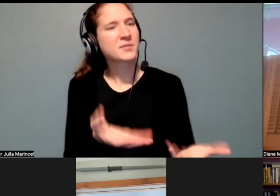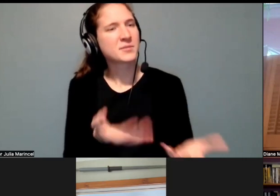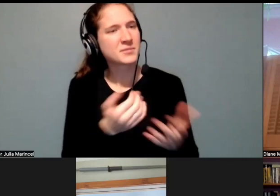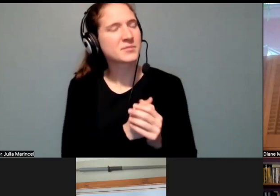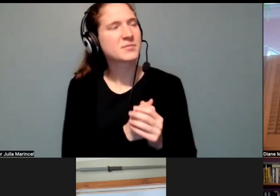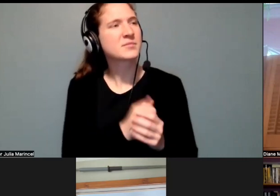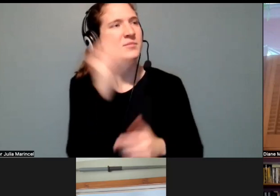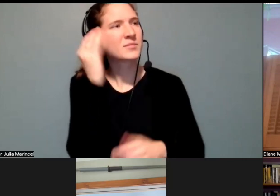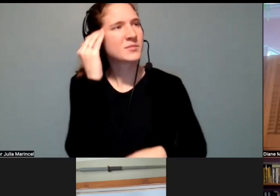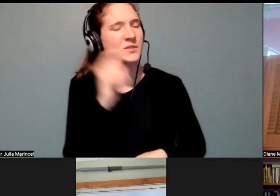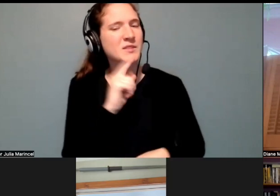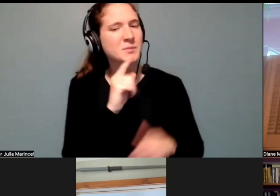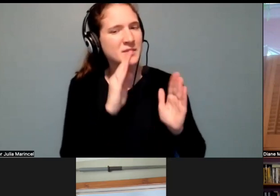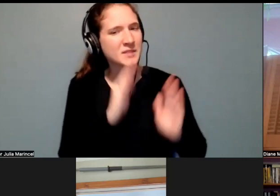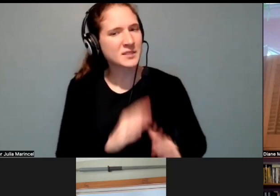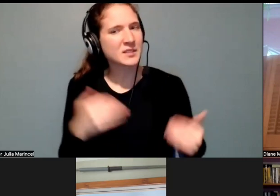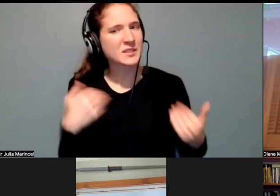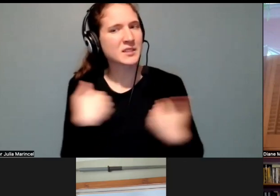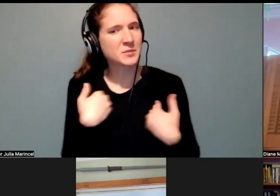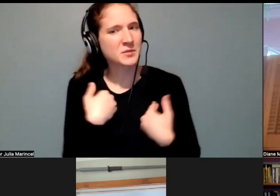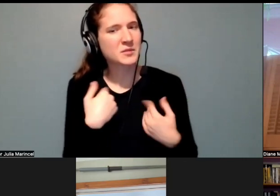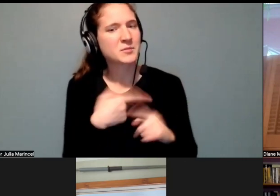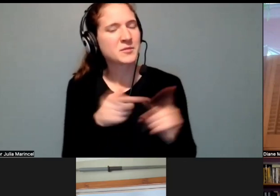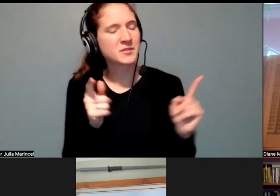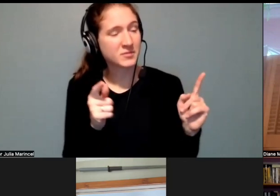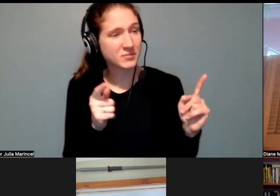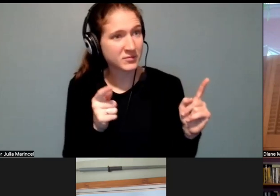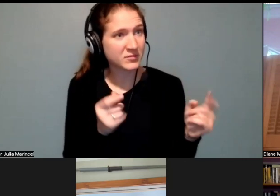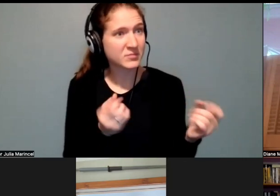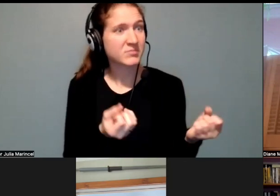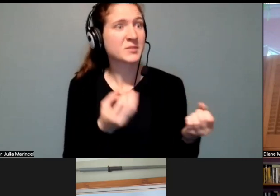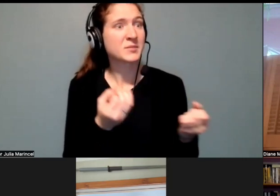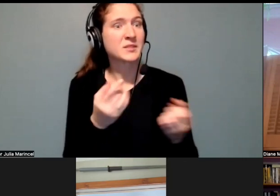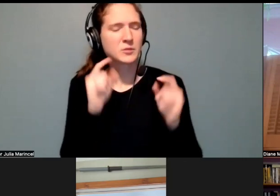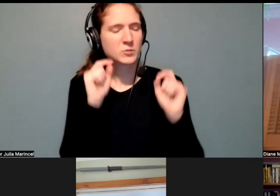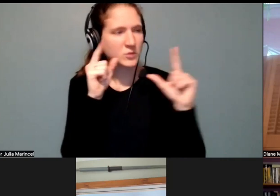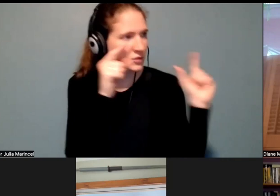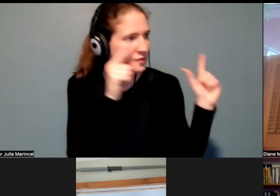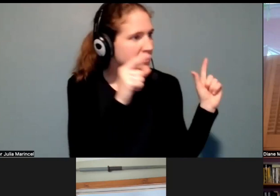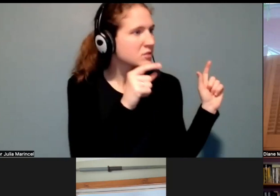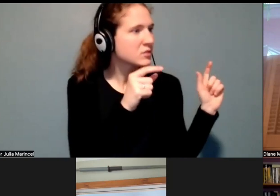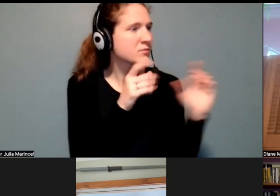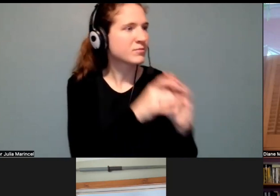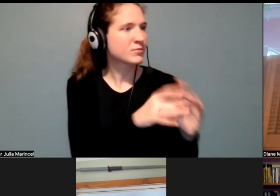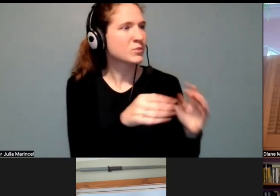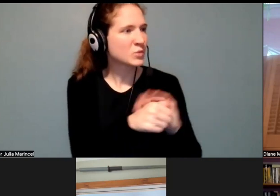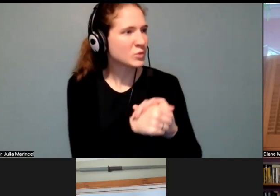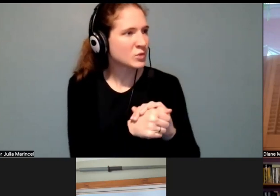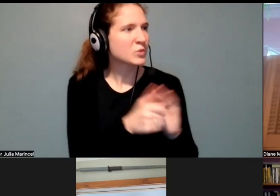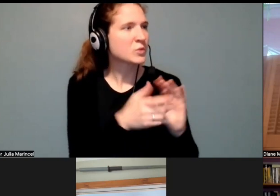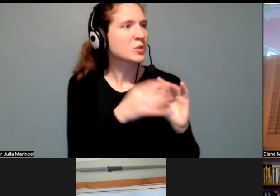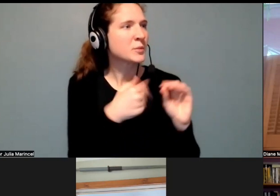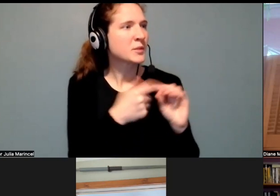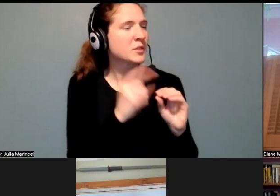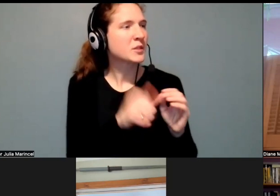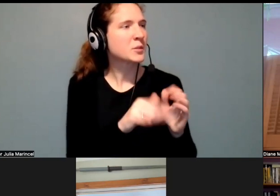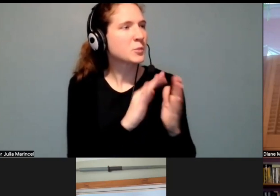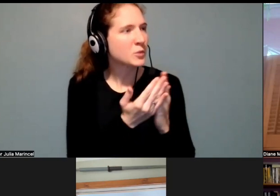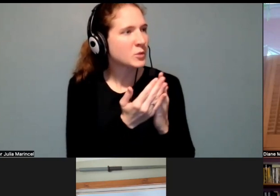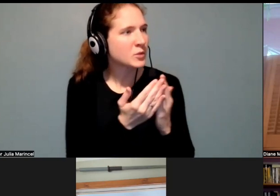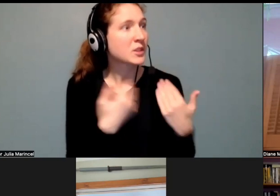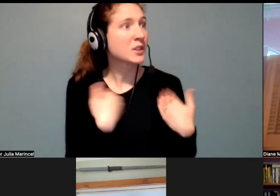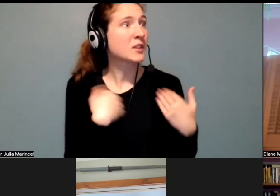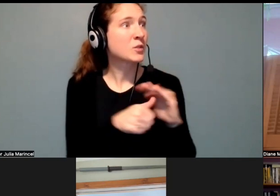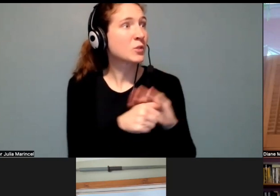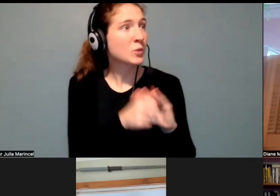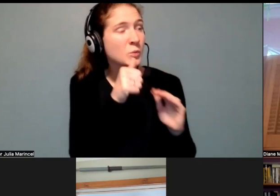they're amazing animals. But there's so many surprises about turtles that we talk about in this book. And there's turtles that climb trees. There's